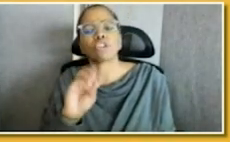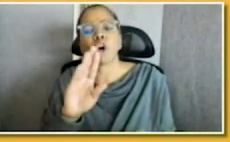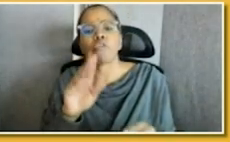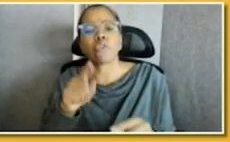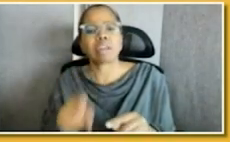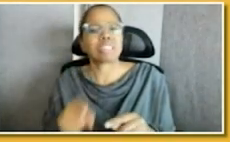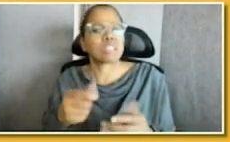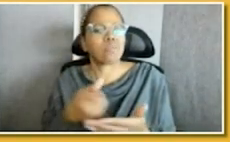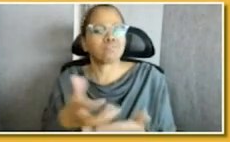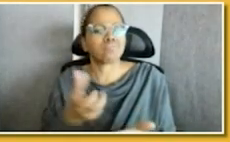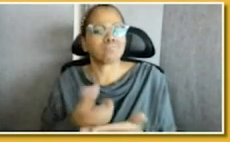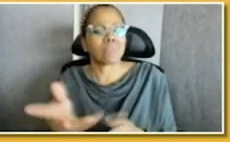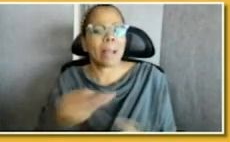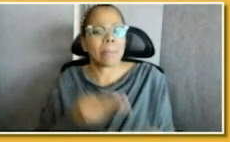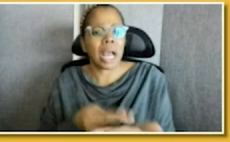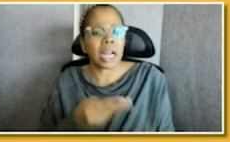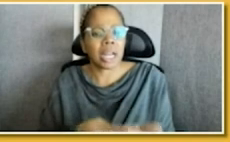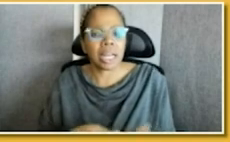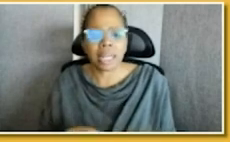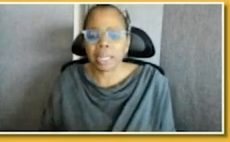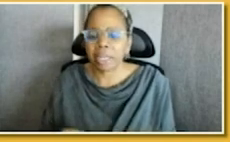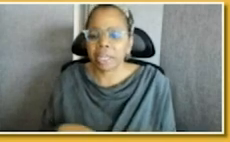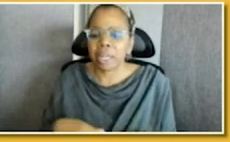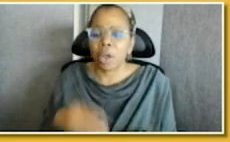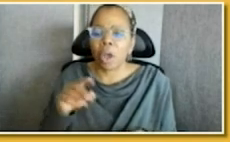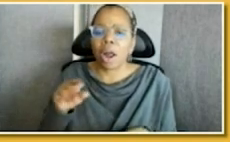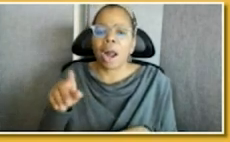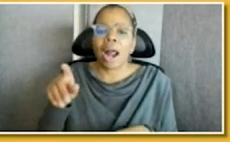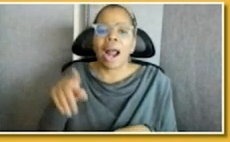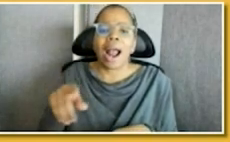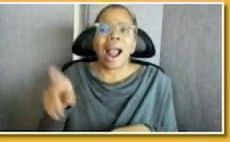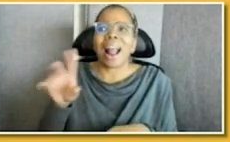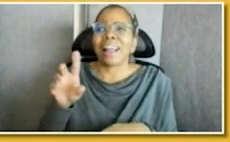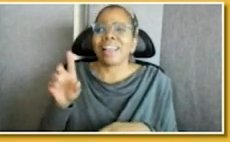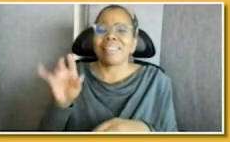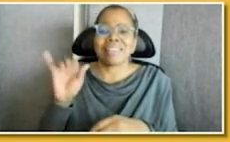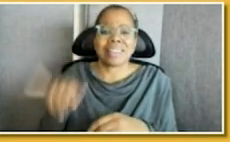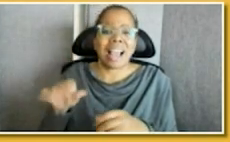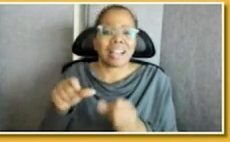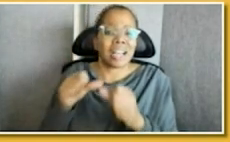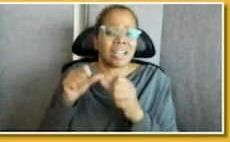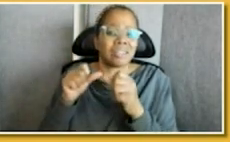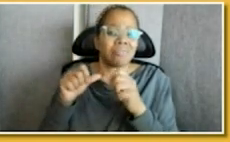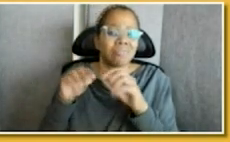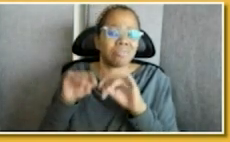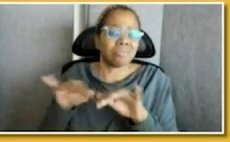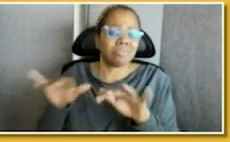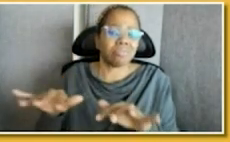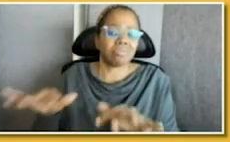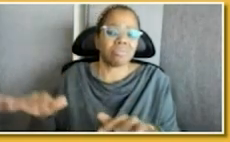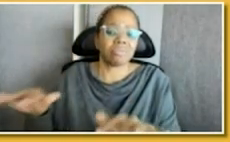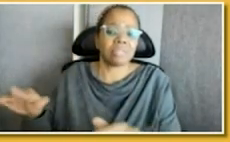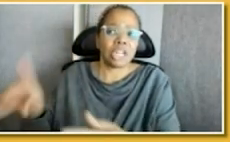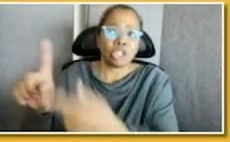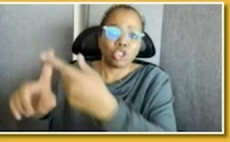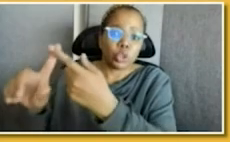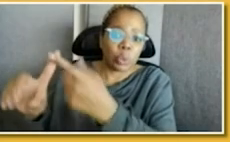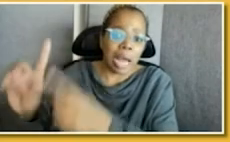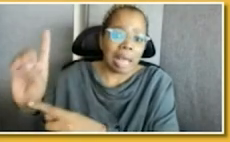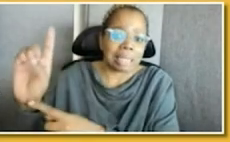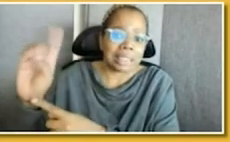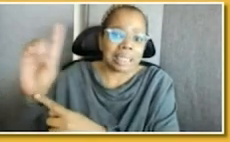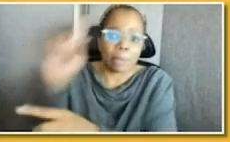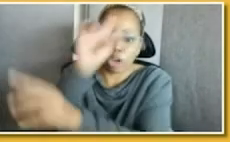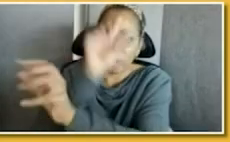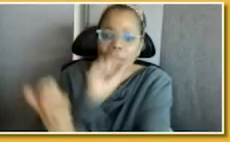can make it all the way up to the speaking points of a Democratic president, because they're not, you